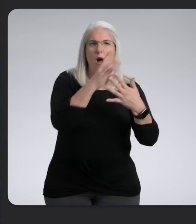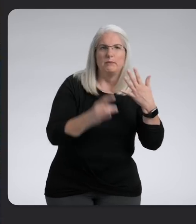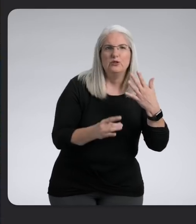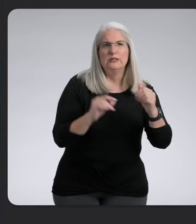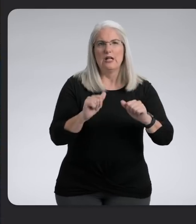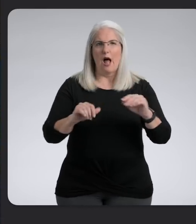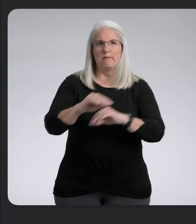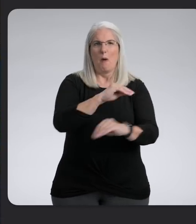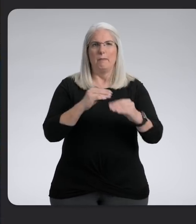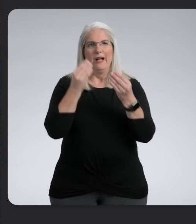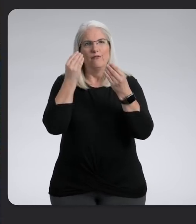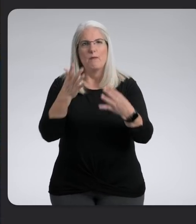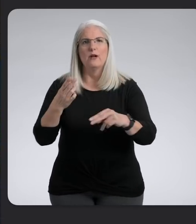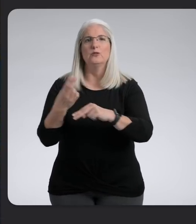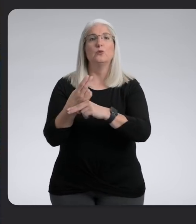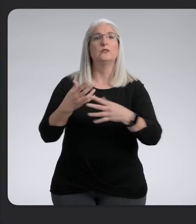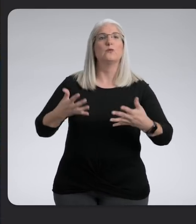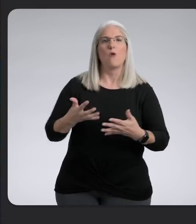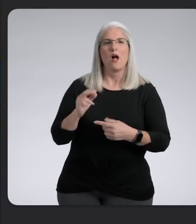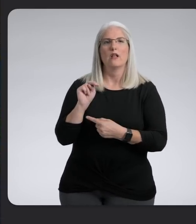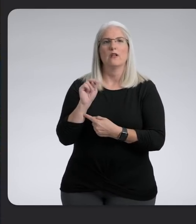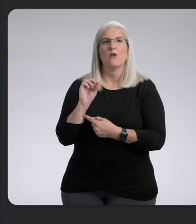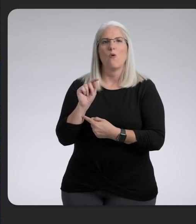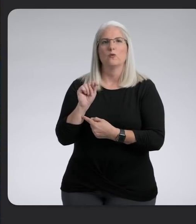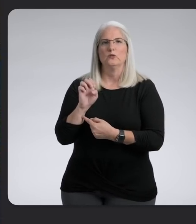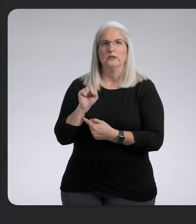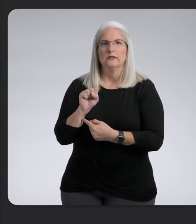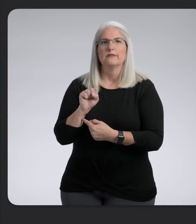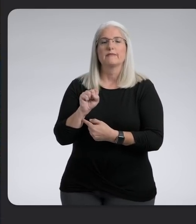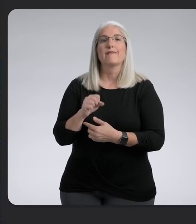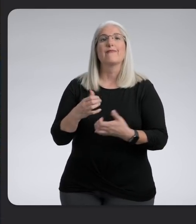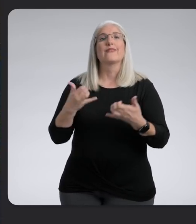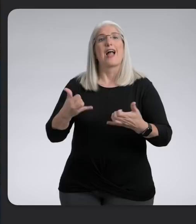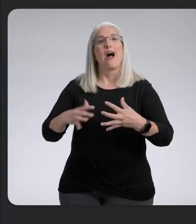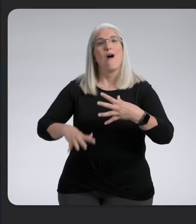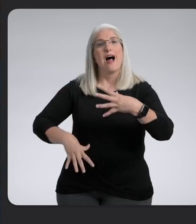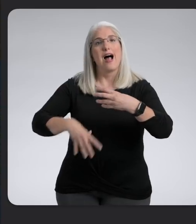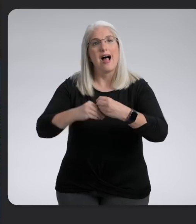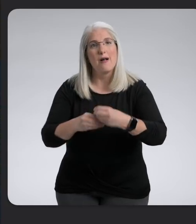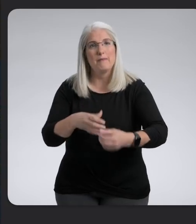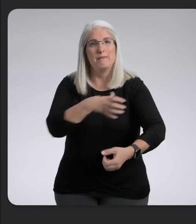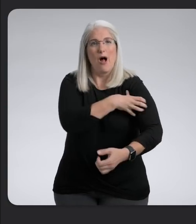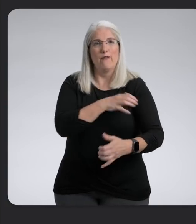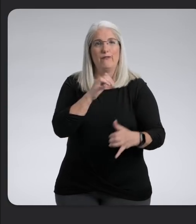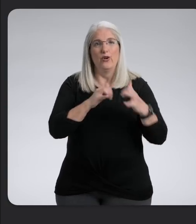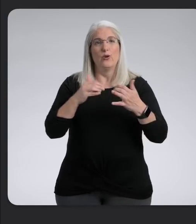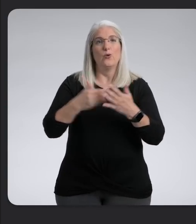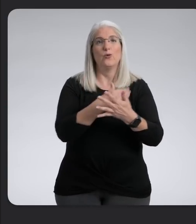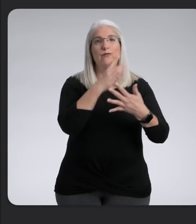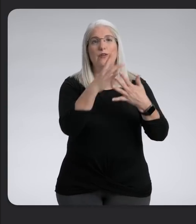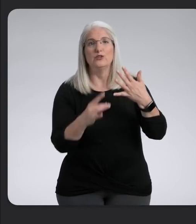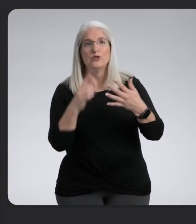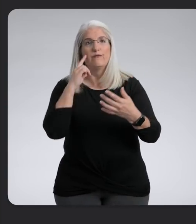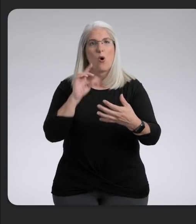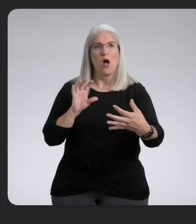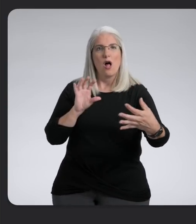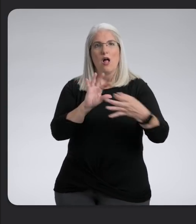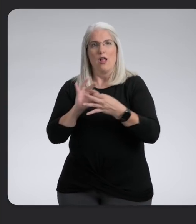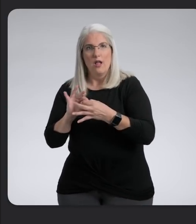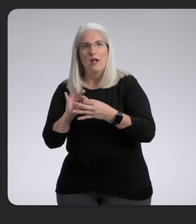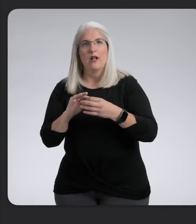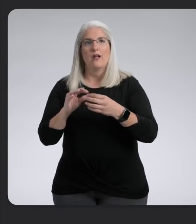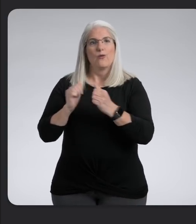Notes. This year, we're adding powerful new features for collaboration and organization. First, we're adding